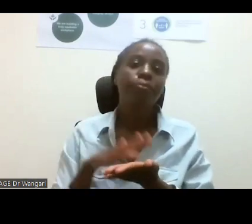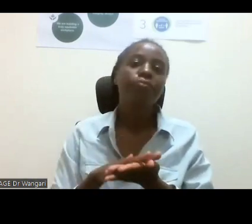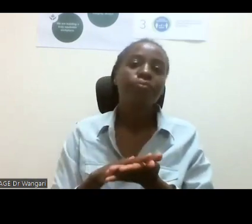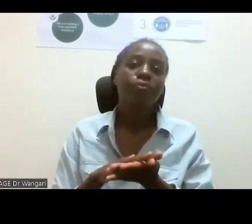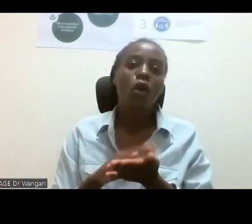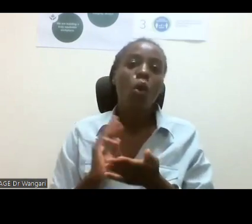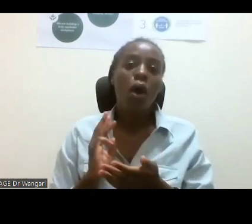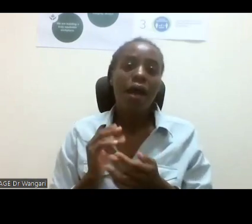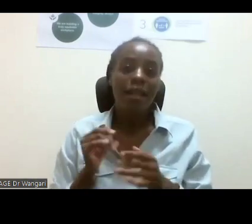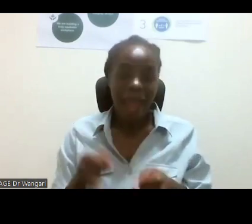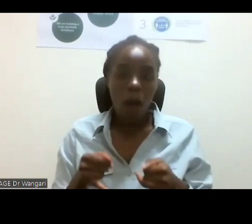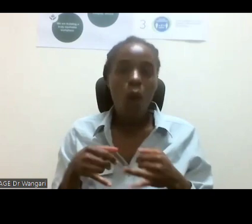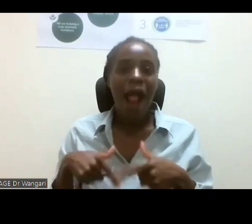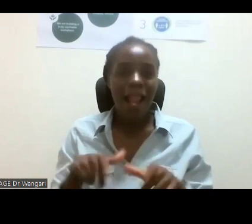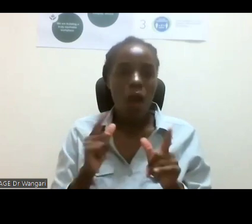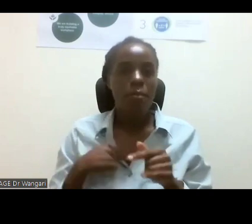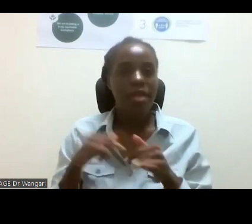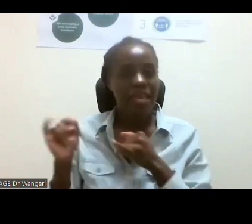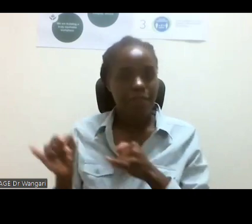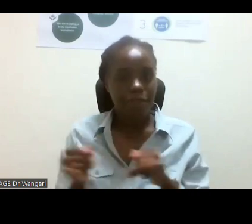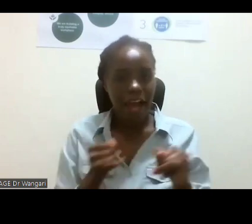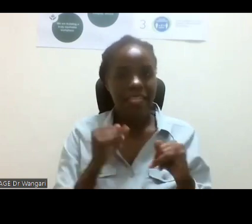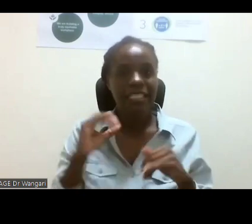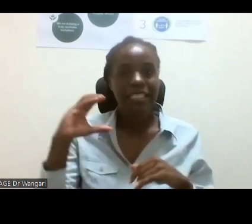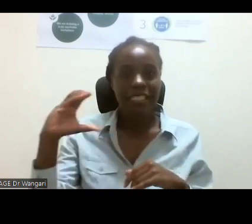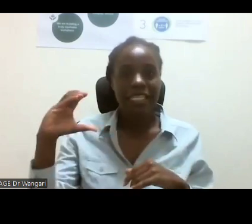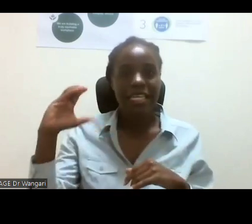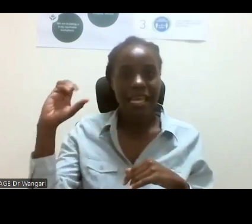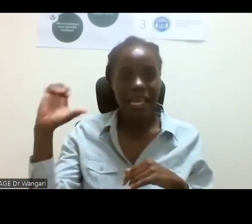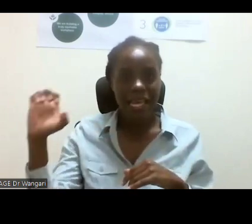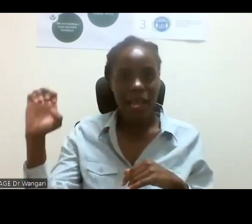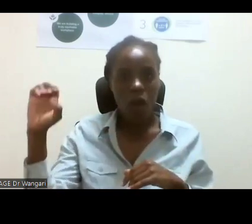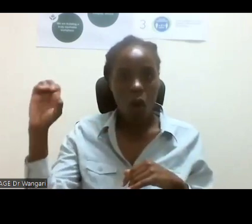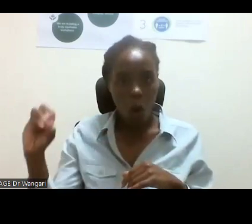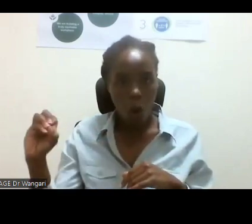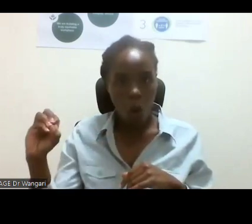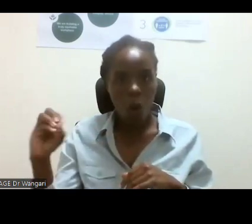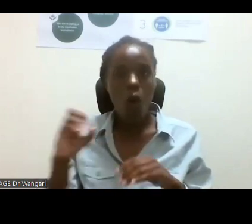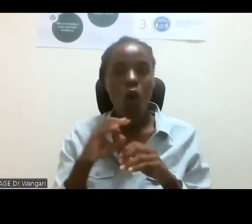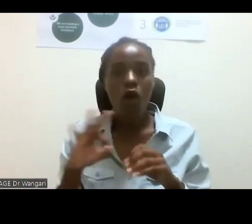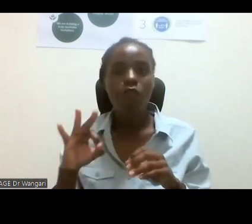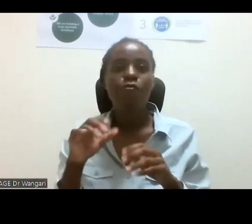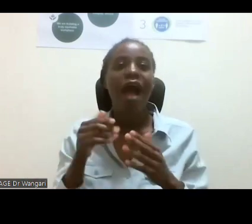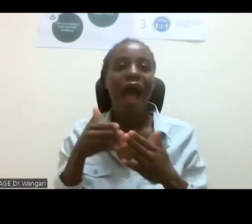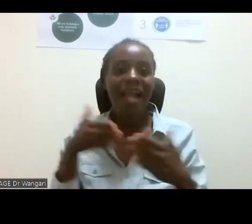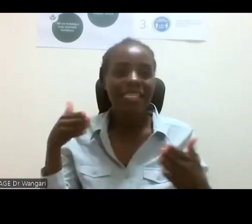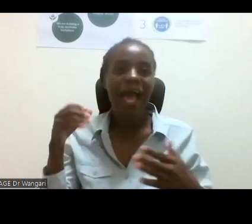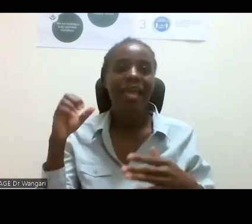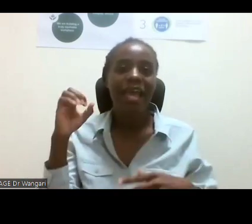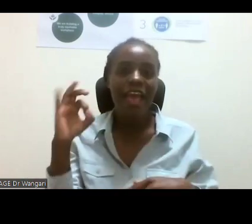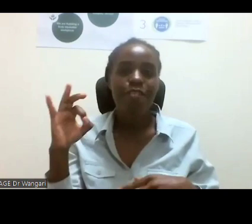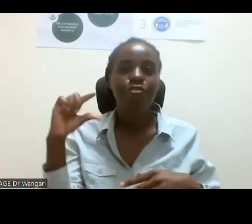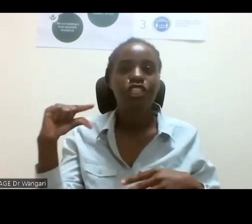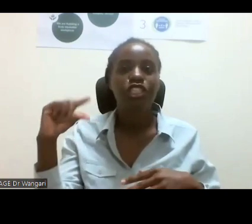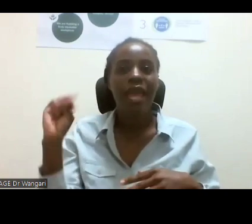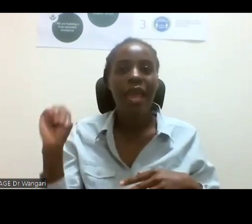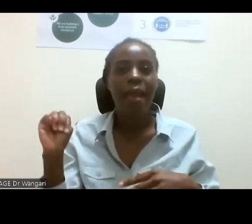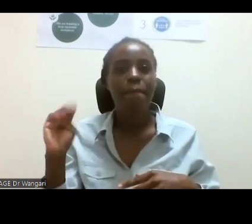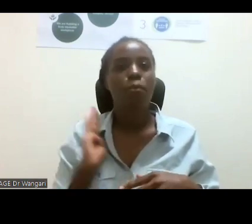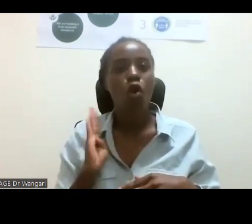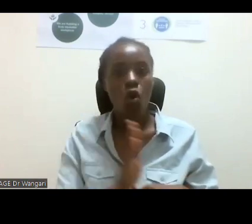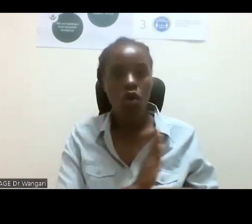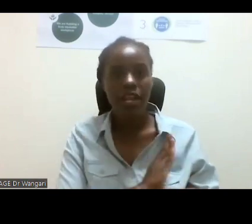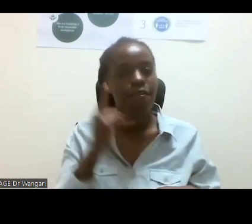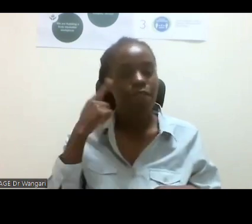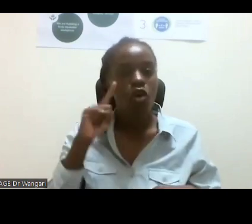Luluju. She's the Chief Executive Officer of the Kenya Anti-FGM Board to give us a keynote